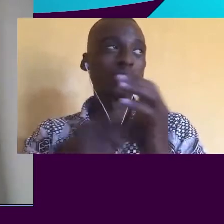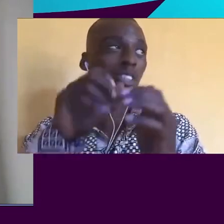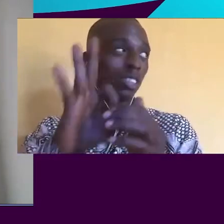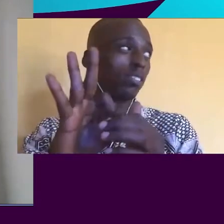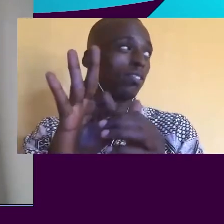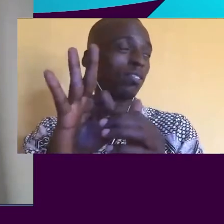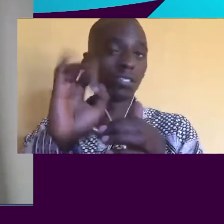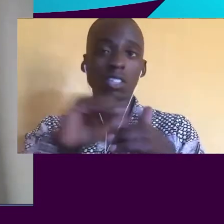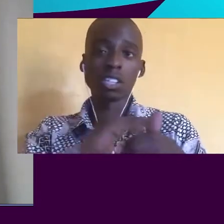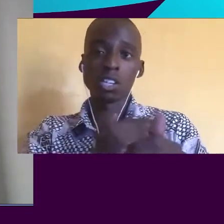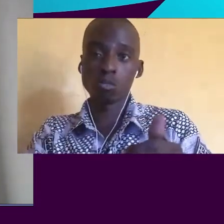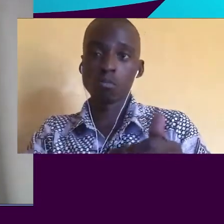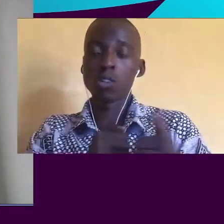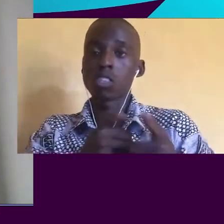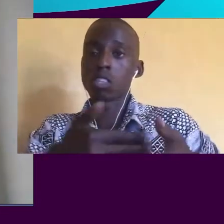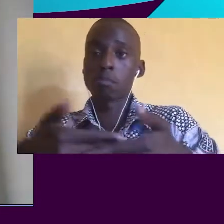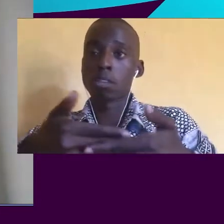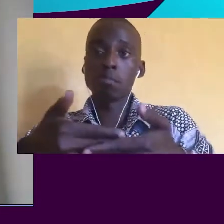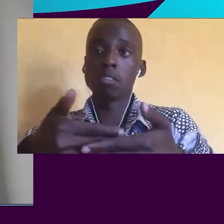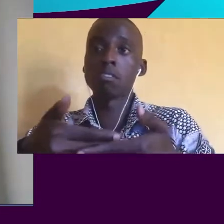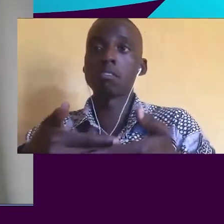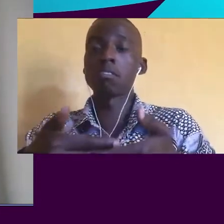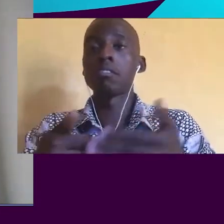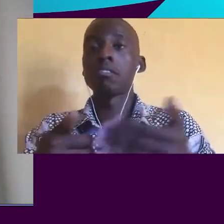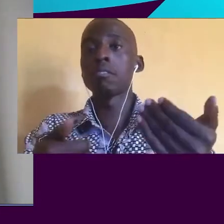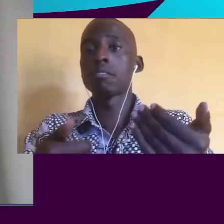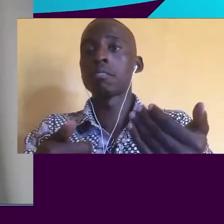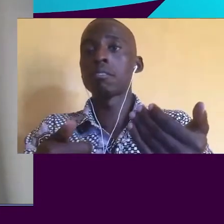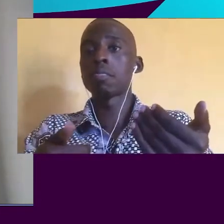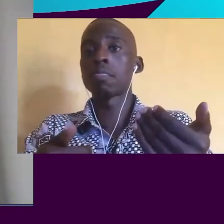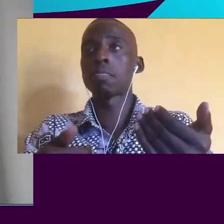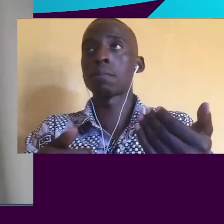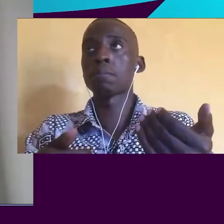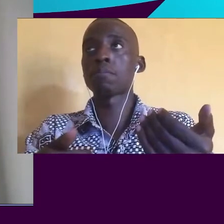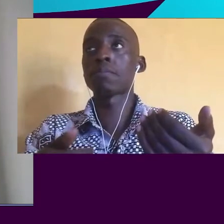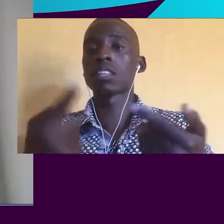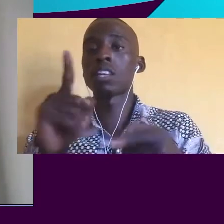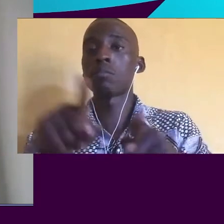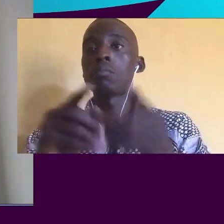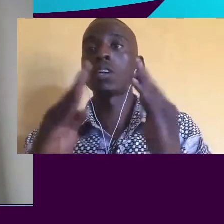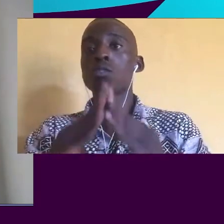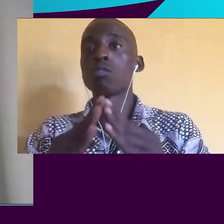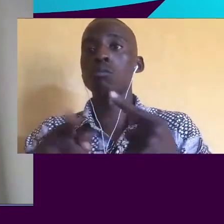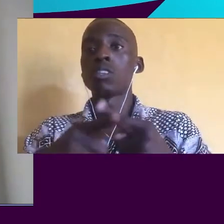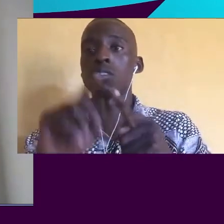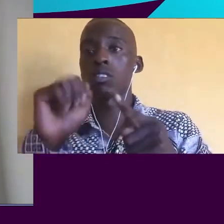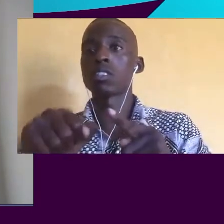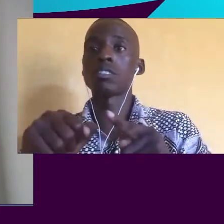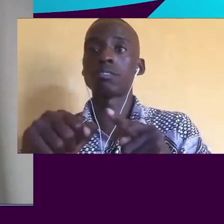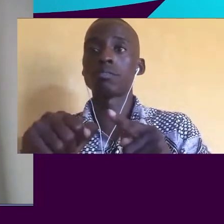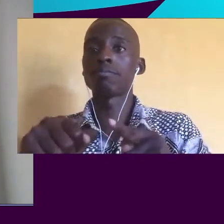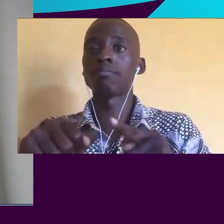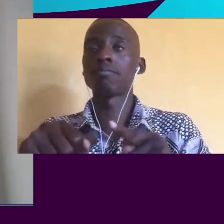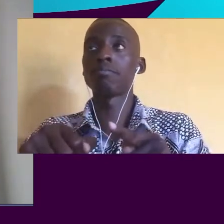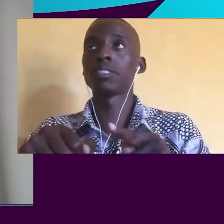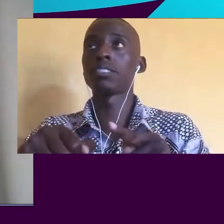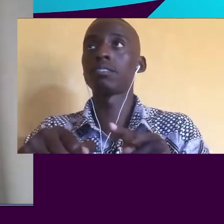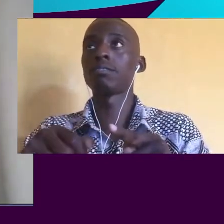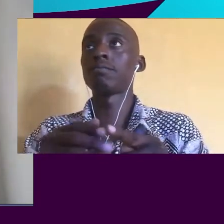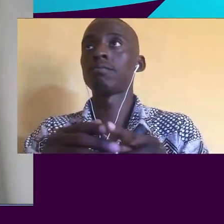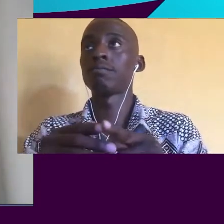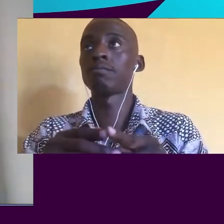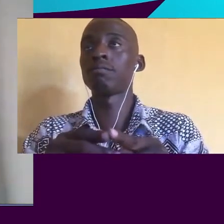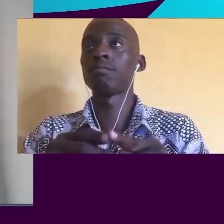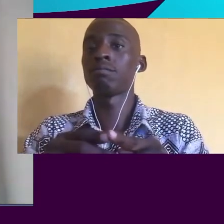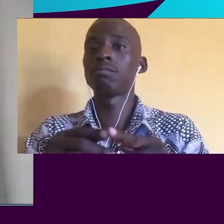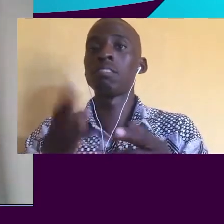baby and you can't leave the baby at home, then you maybe need to bring them with you to the session. Maybe the session